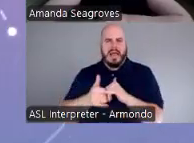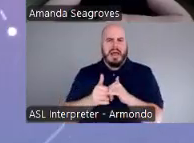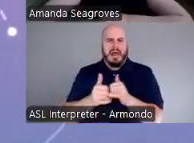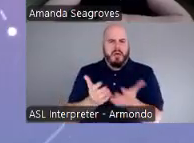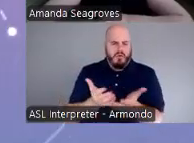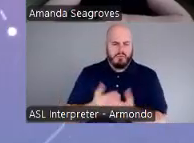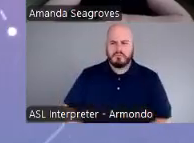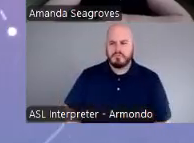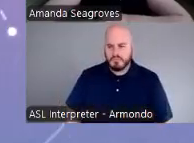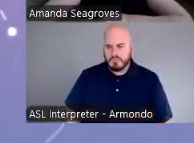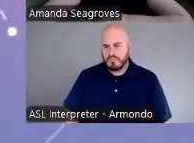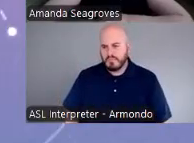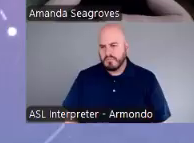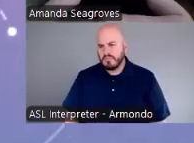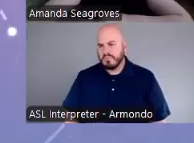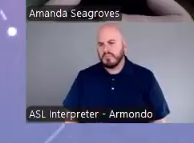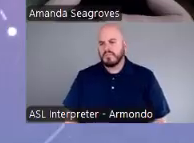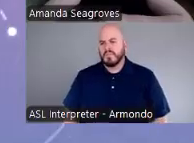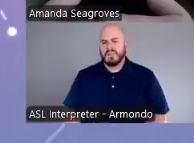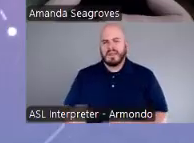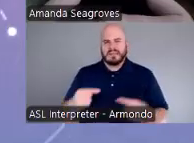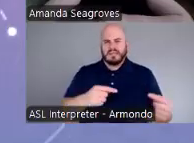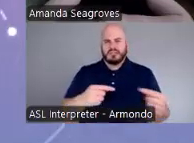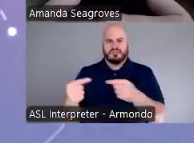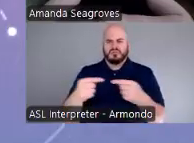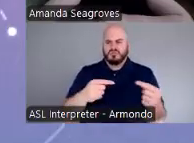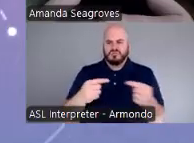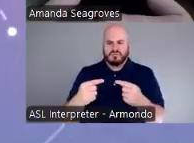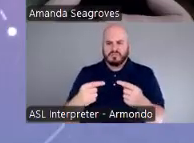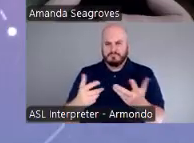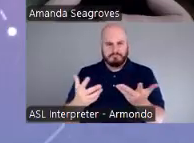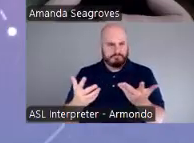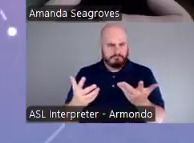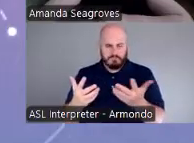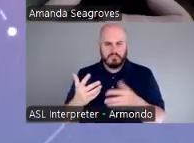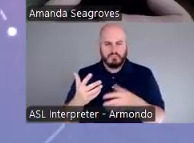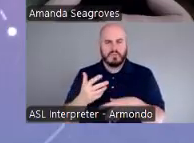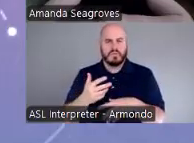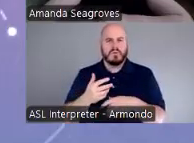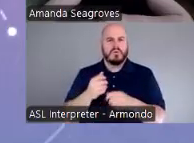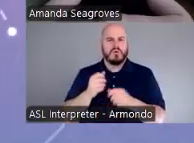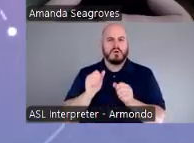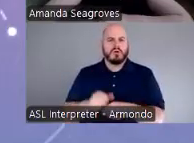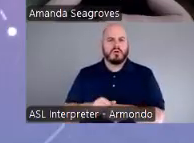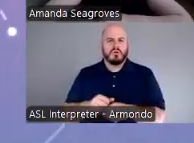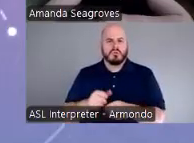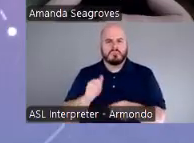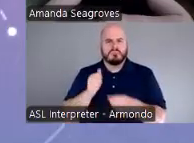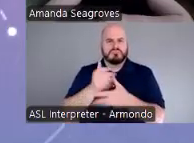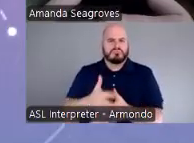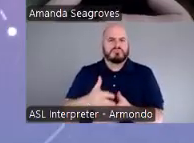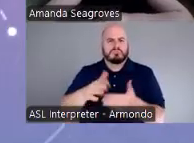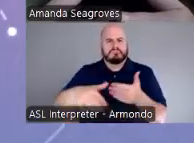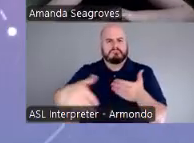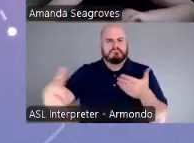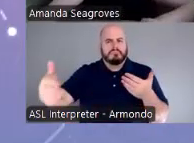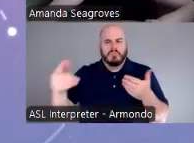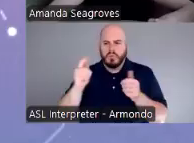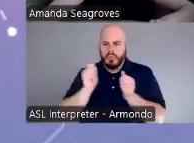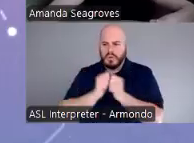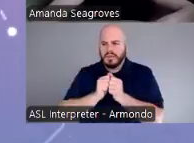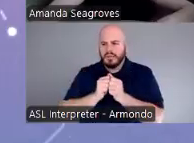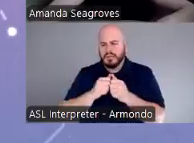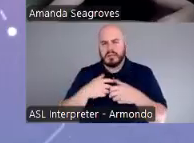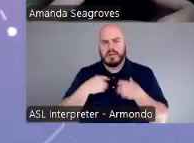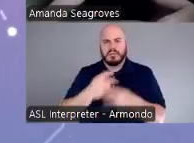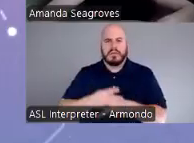What implications does this tension have for a healthcare system driven by productivity metrics? And I think this is so important.